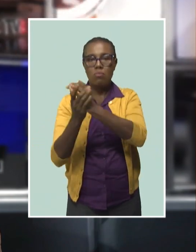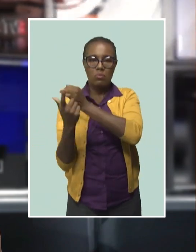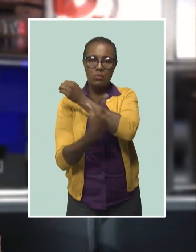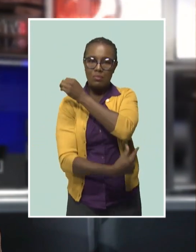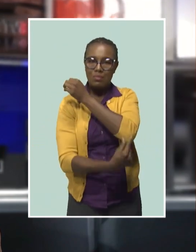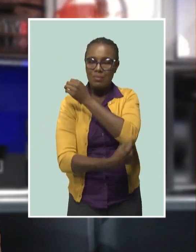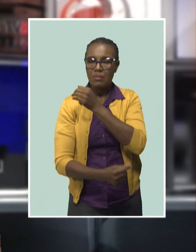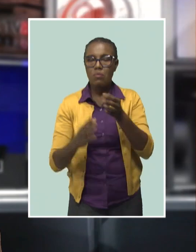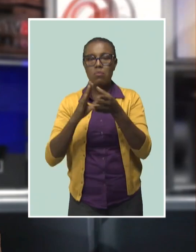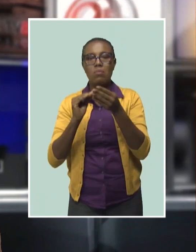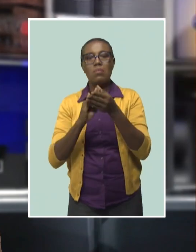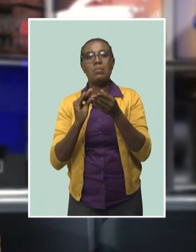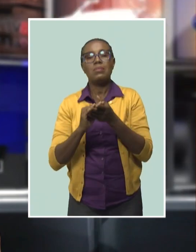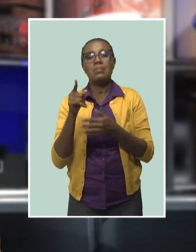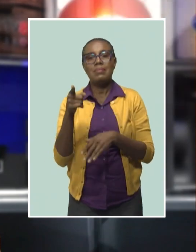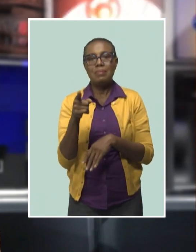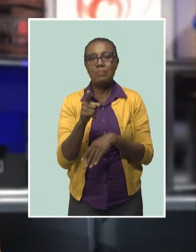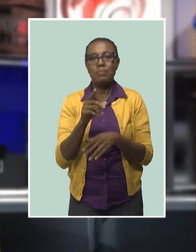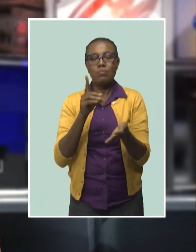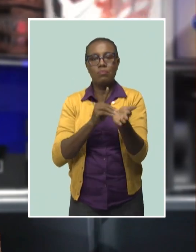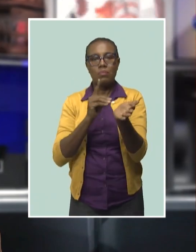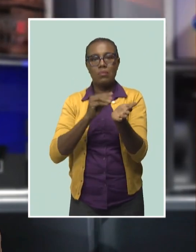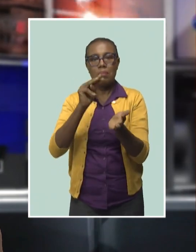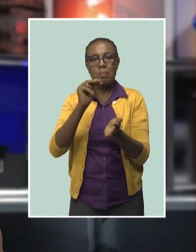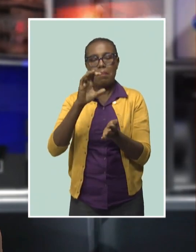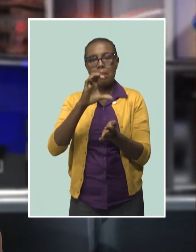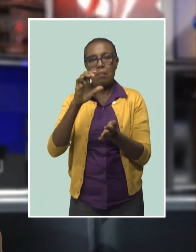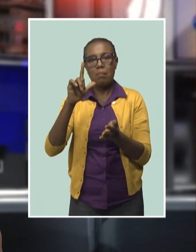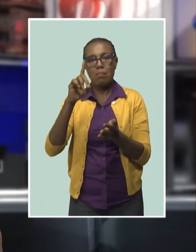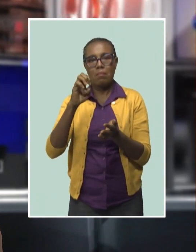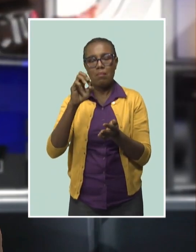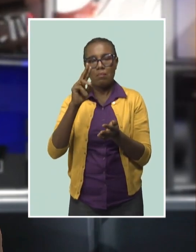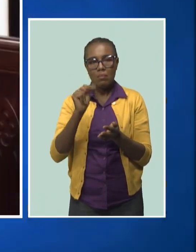consultant Dr. Leroy McLean about the animals.